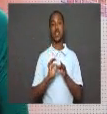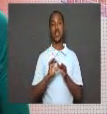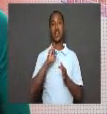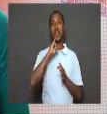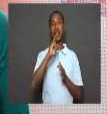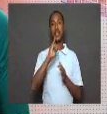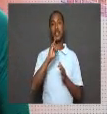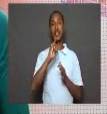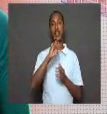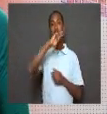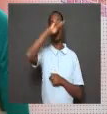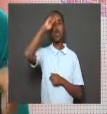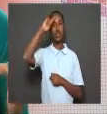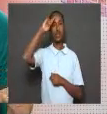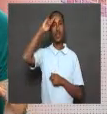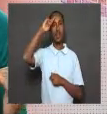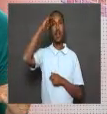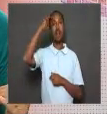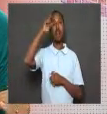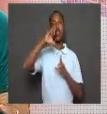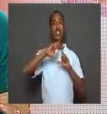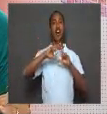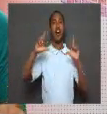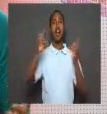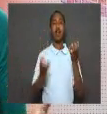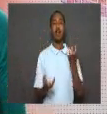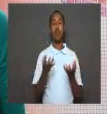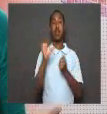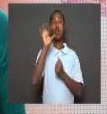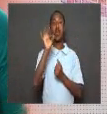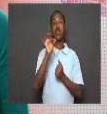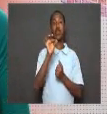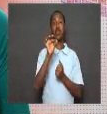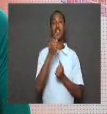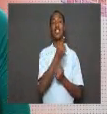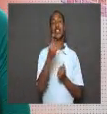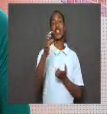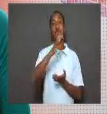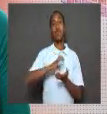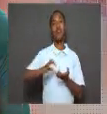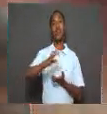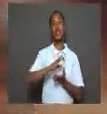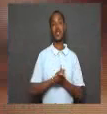is responsible for the high boiling point of certain compounds.